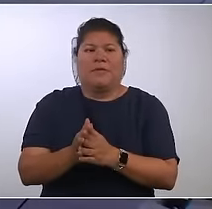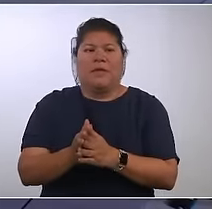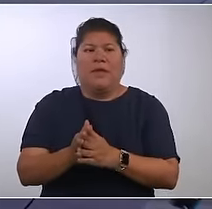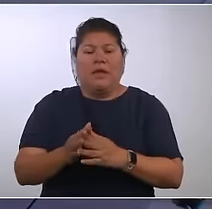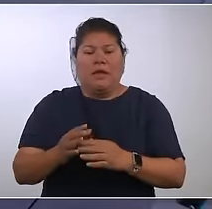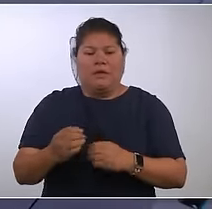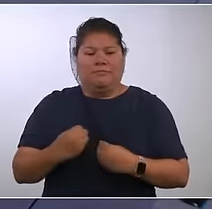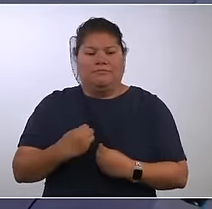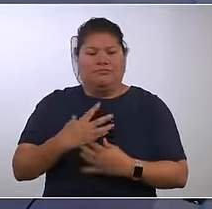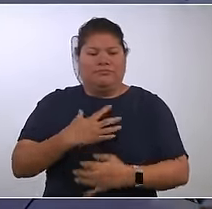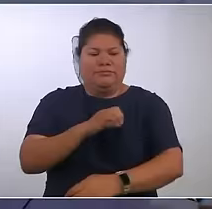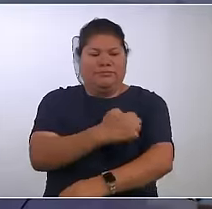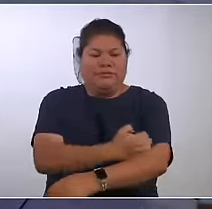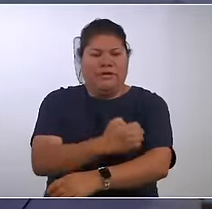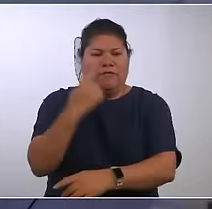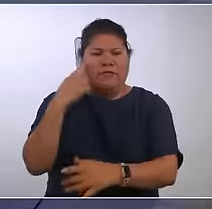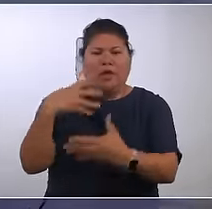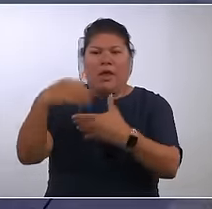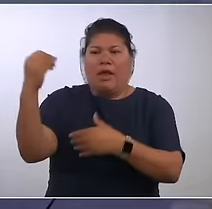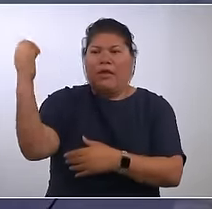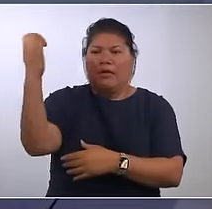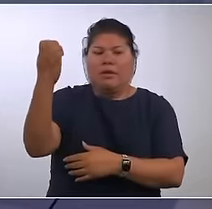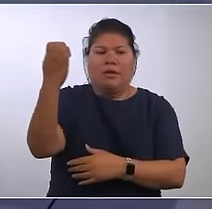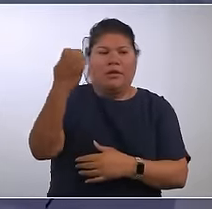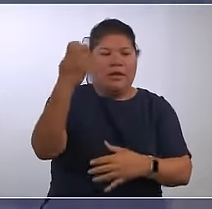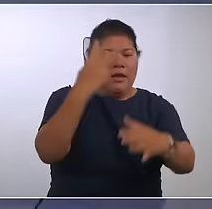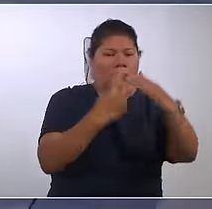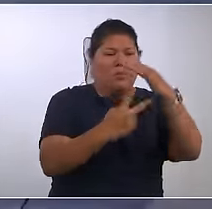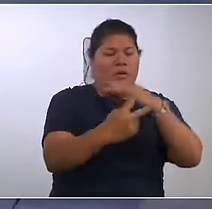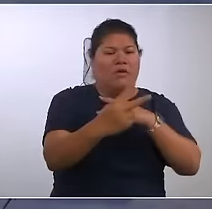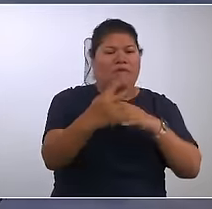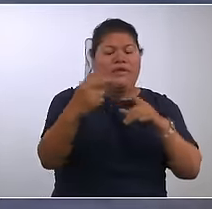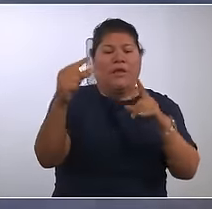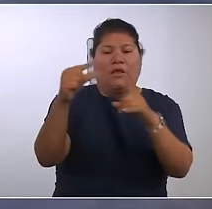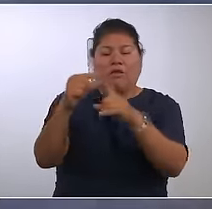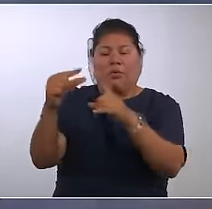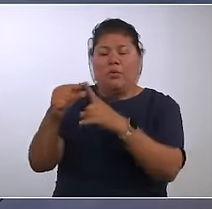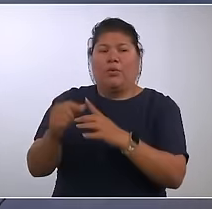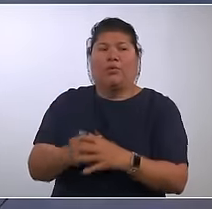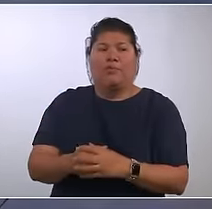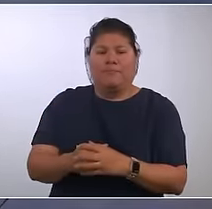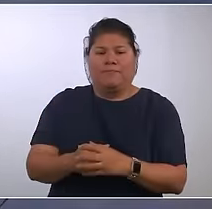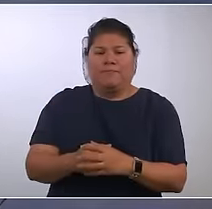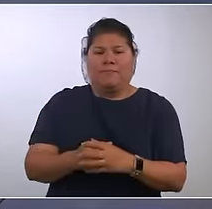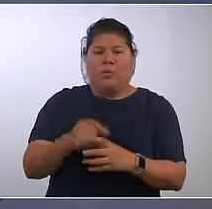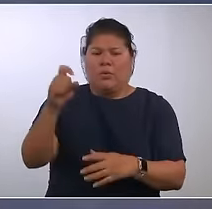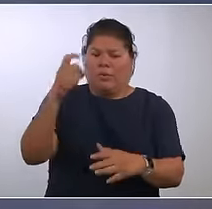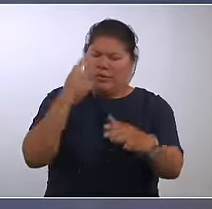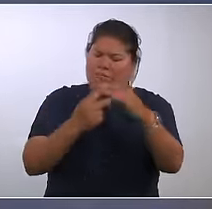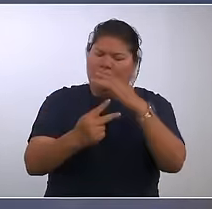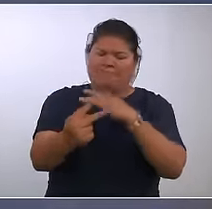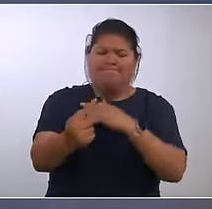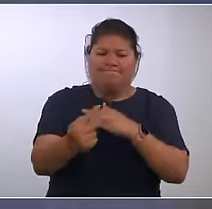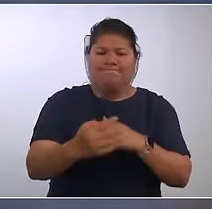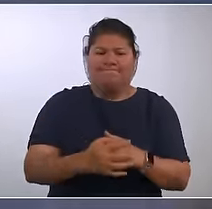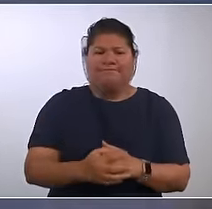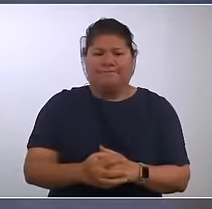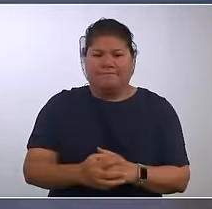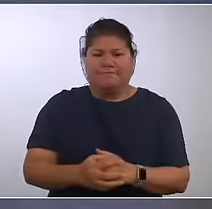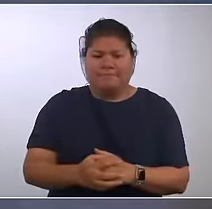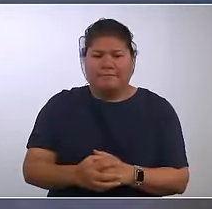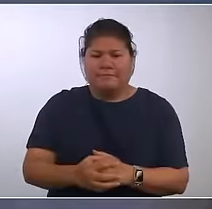encouraged, empowered, para profetizar la palabra, to prophesy the word. Hay que profetizar. We need to